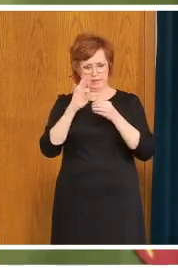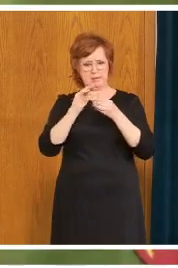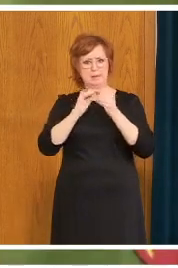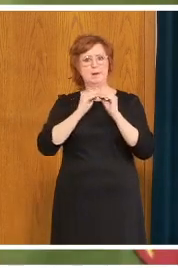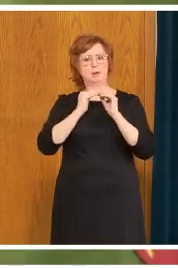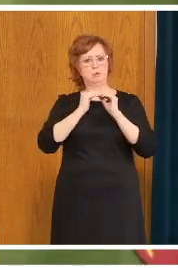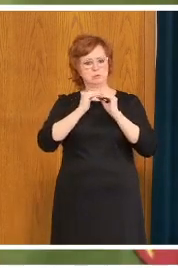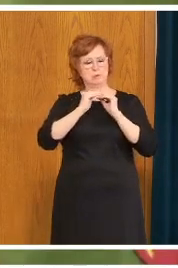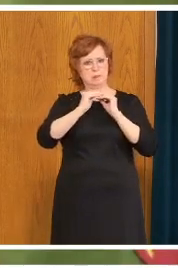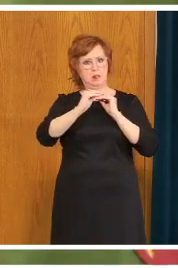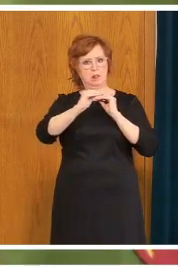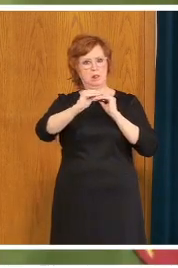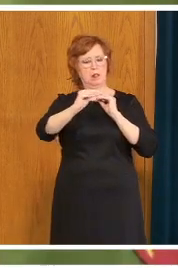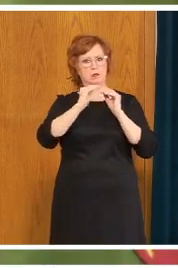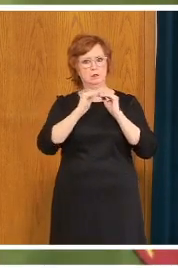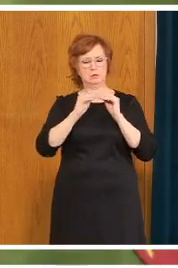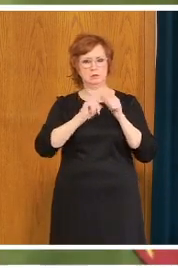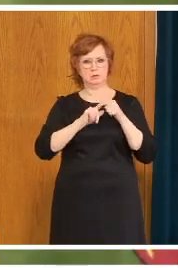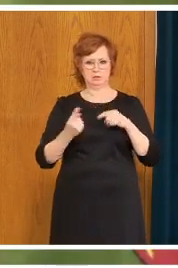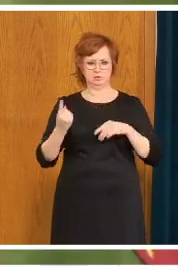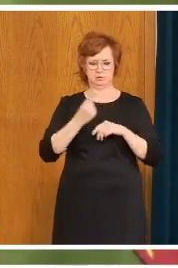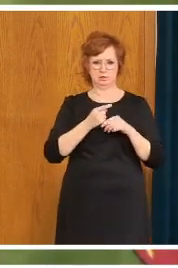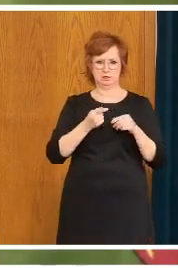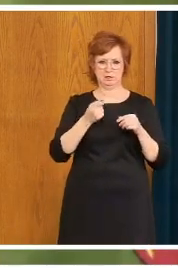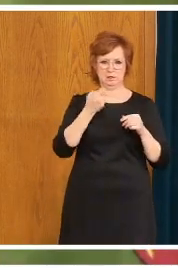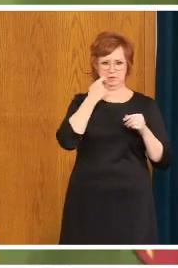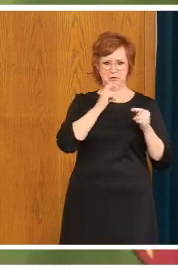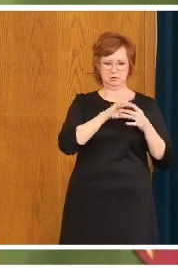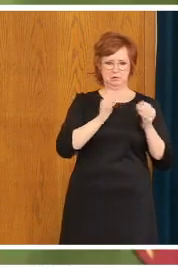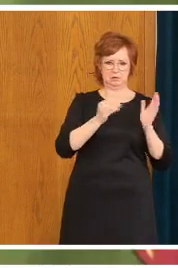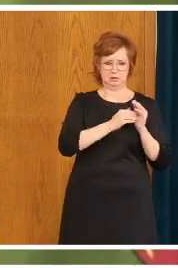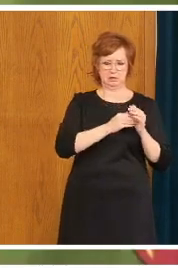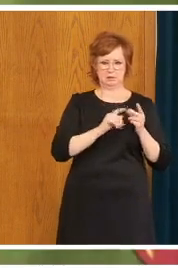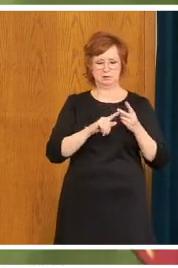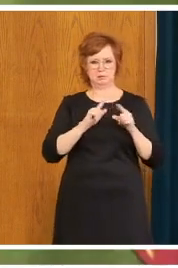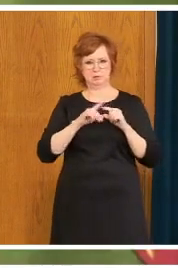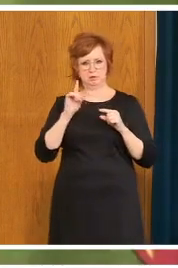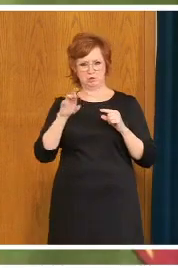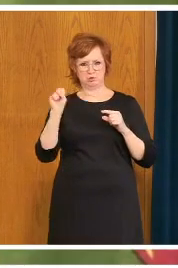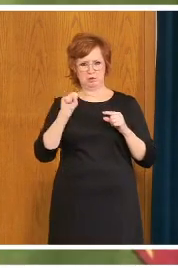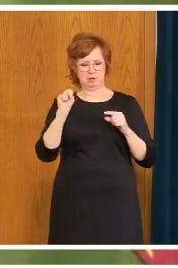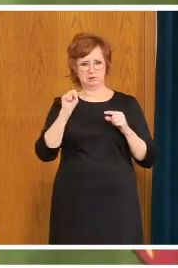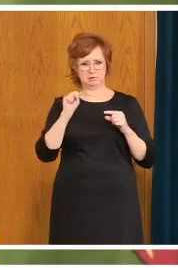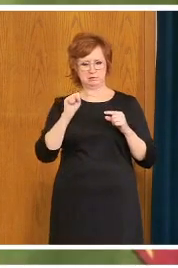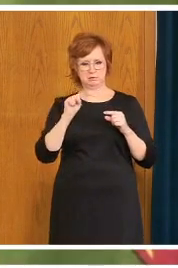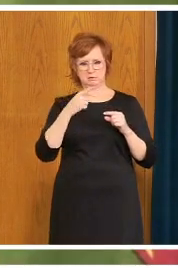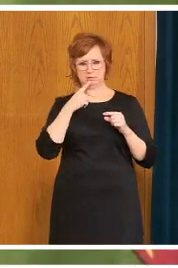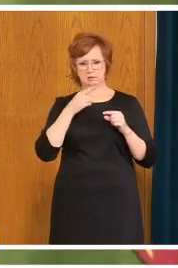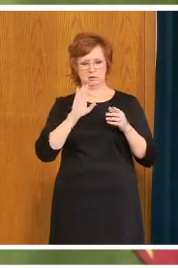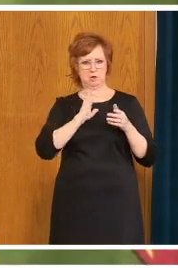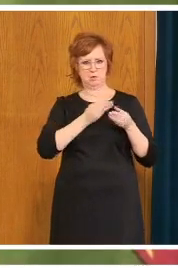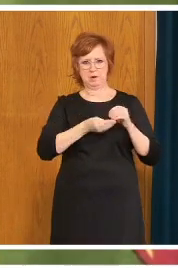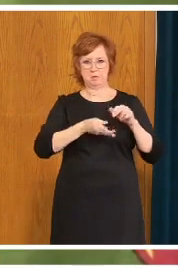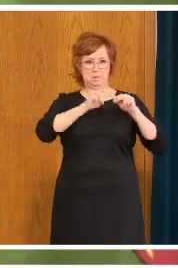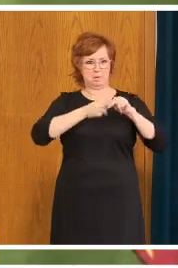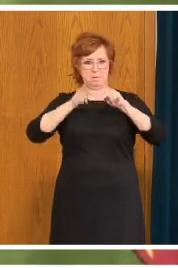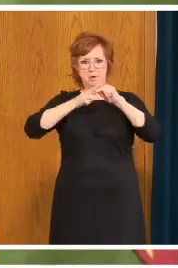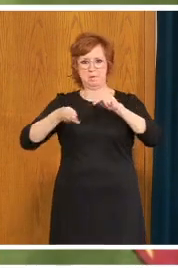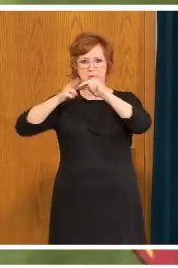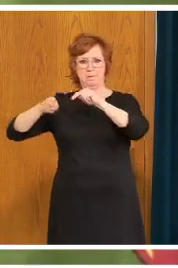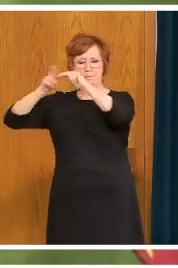to that effect earlier in this press conference. Dr. Shahab has presented that we're in exponential growth across the province and we're heading in a